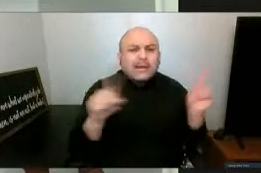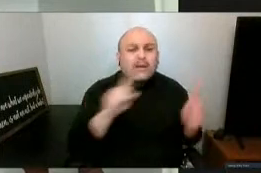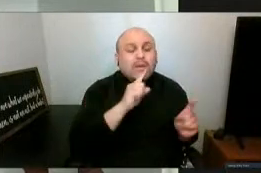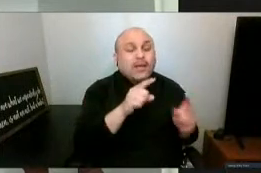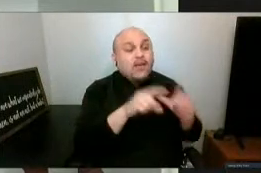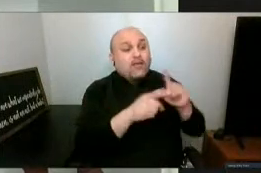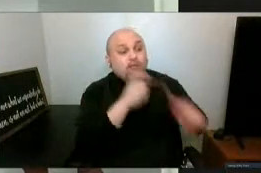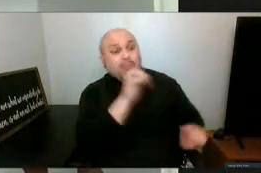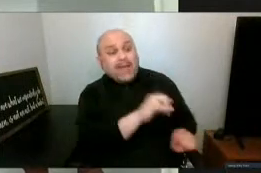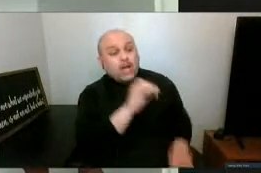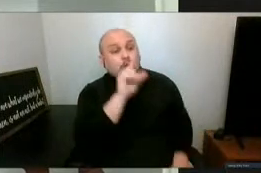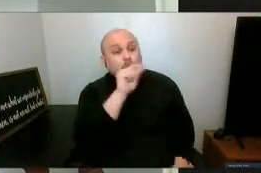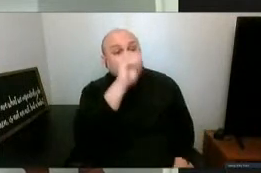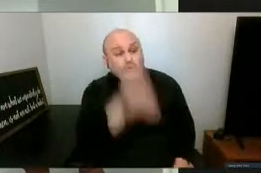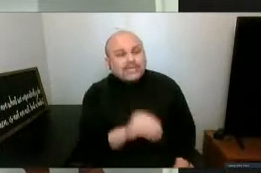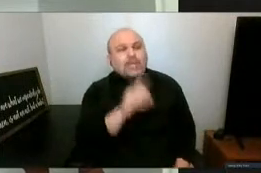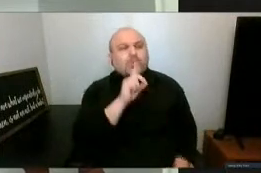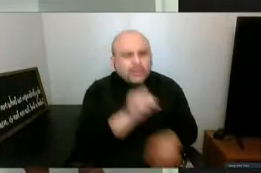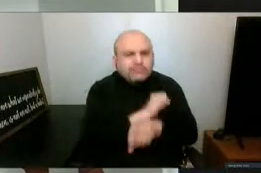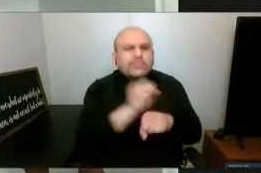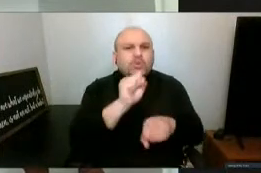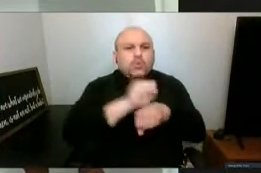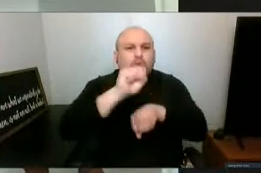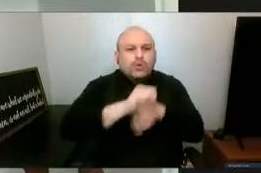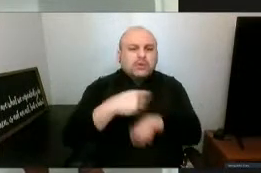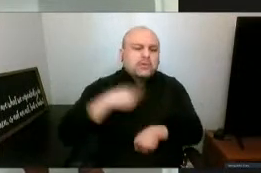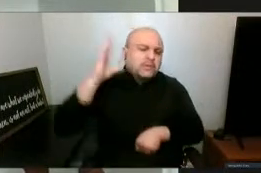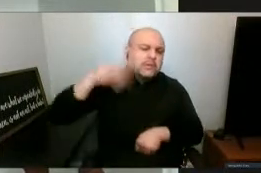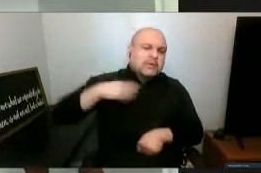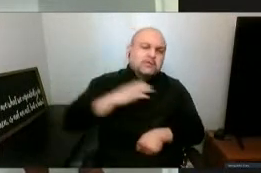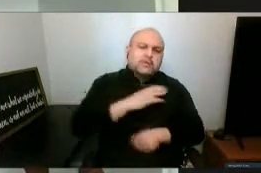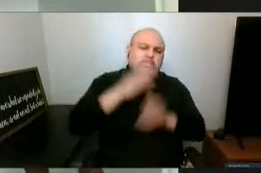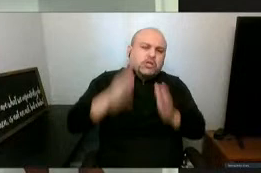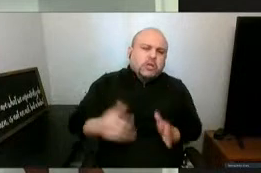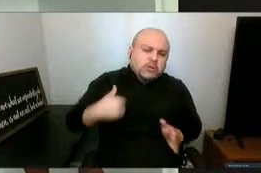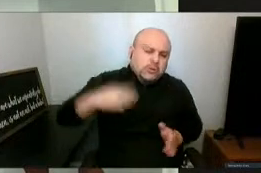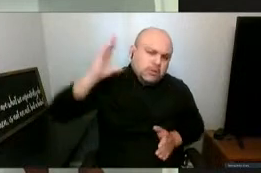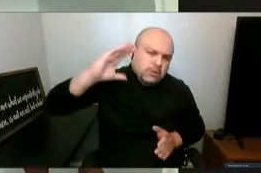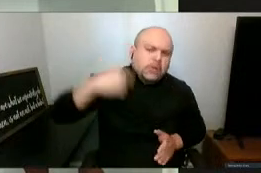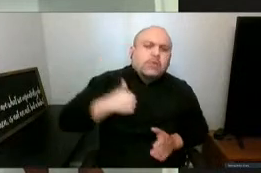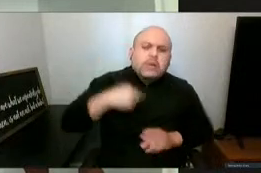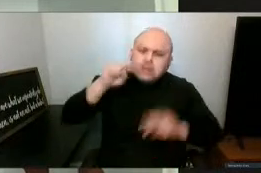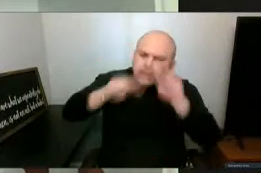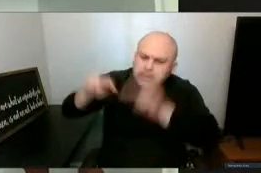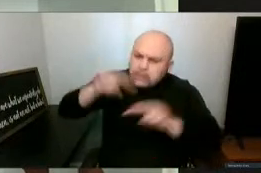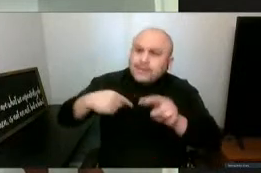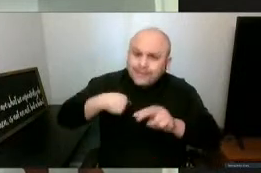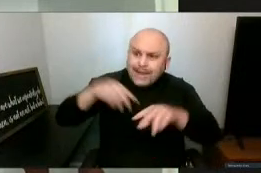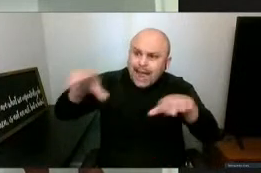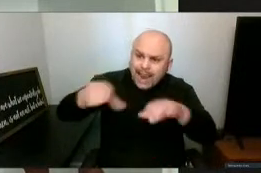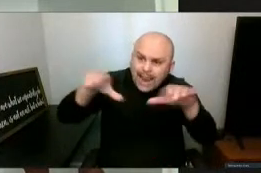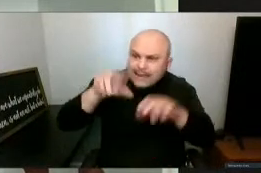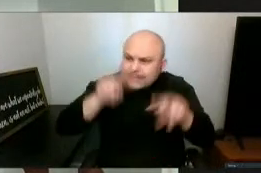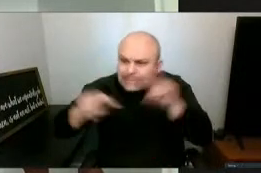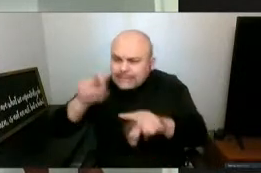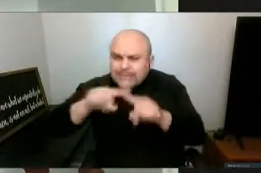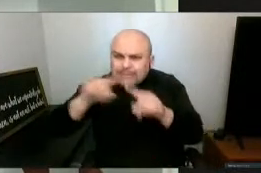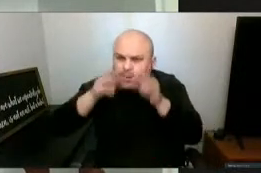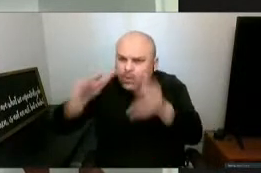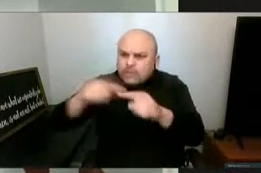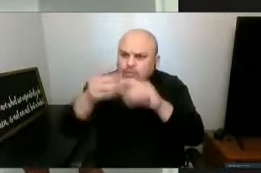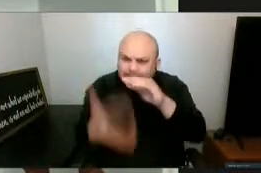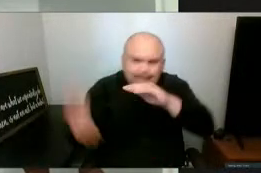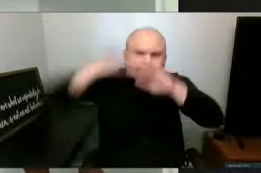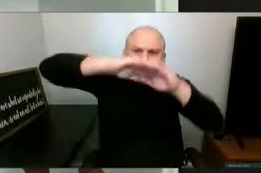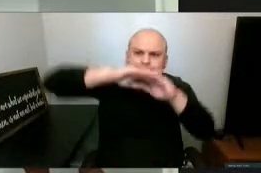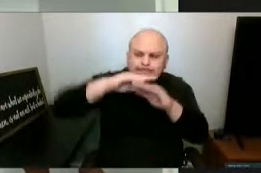work. So when I was commissioner, we were actively looking at ways to increase the amount of